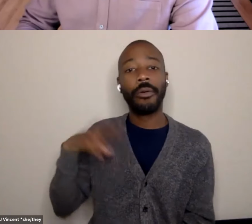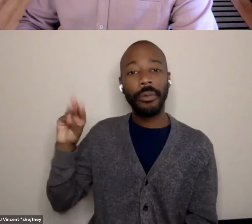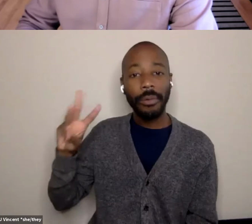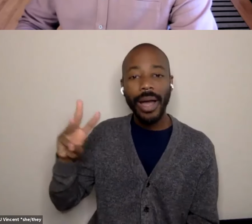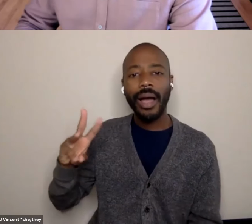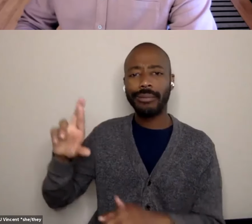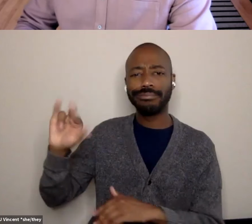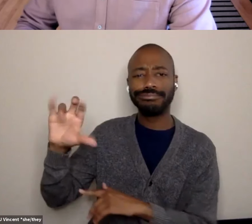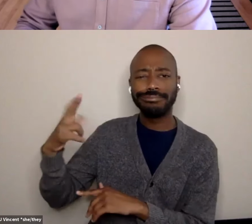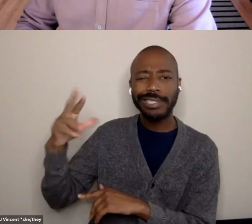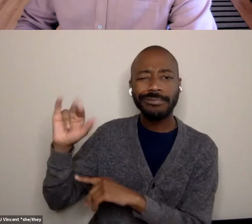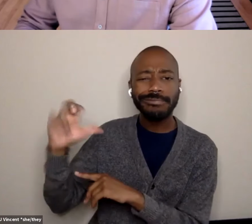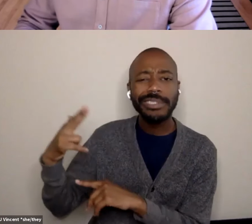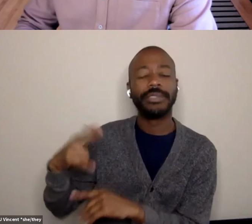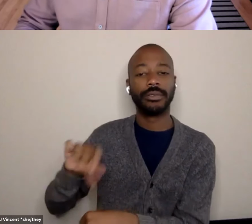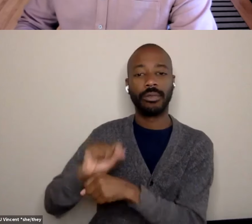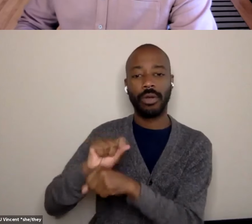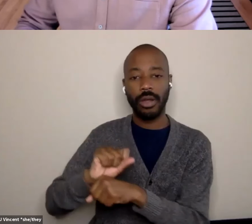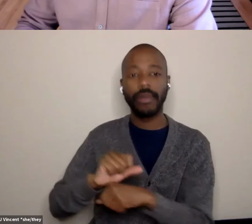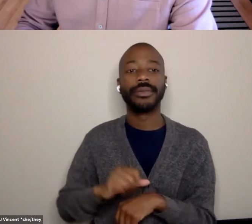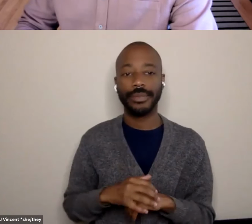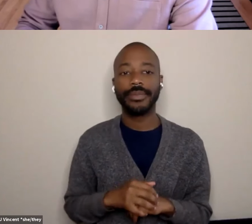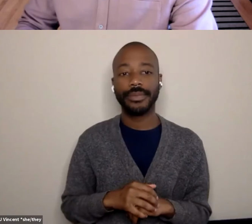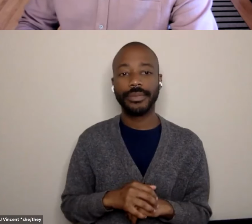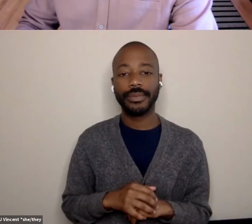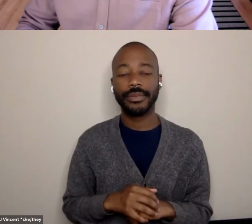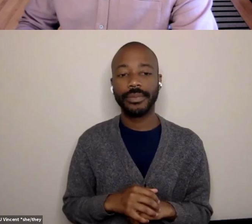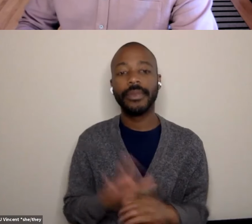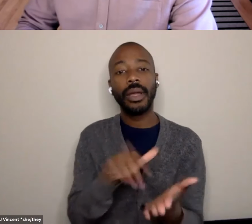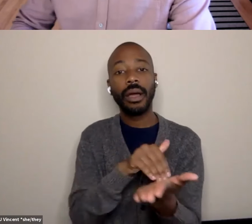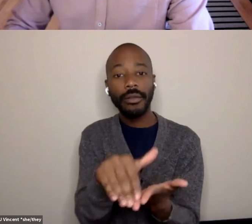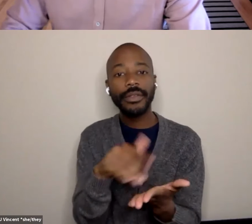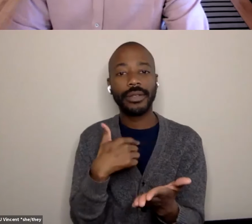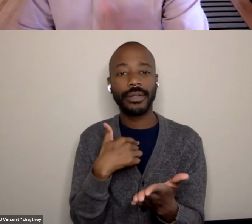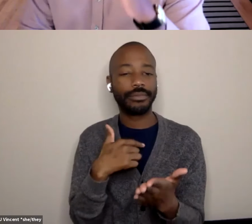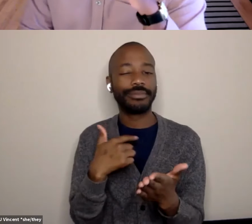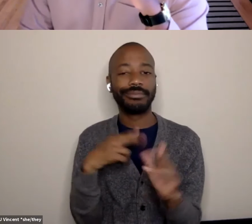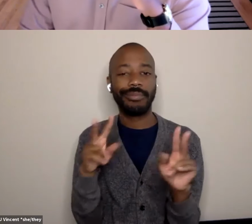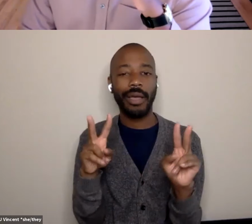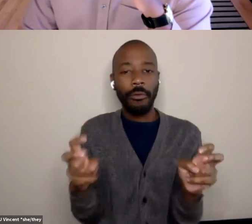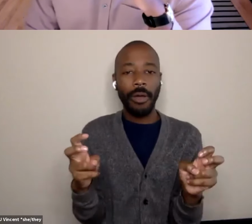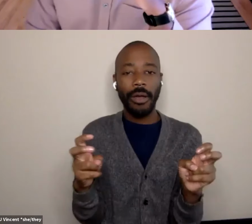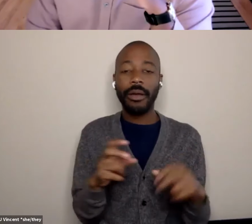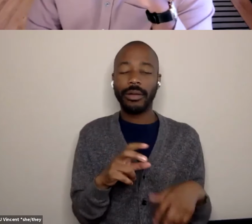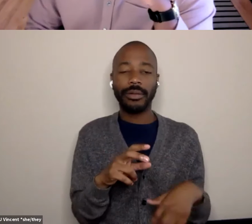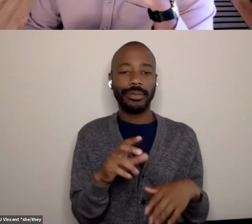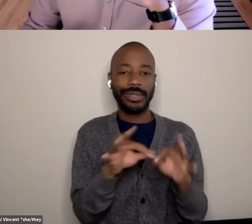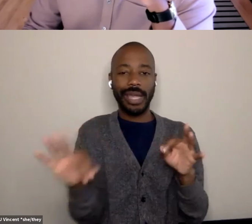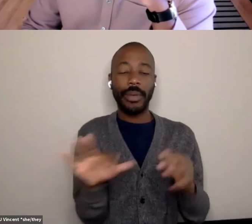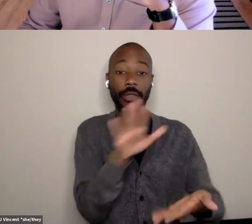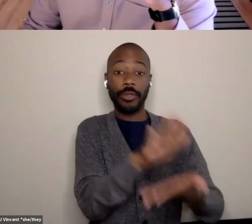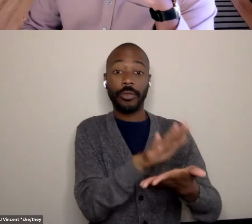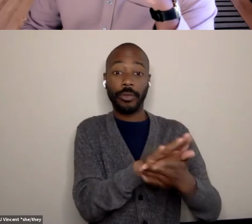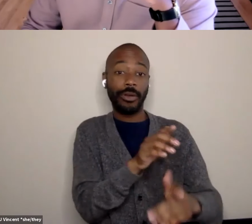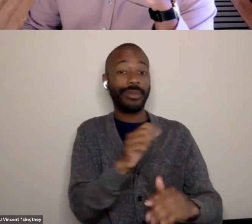will inform all of us. Just the often quoted statement, the school wasn't built for us. You're gonna give